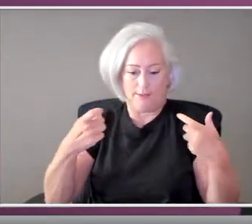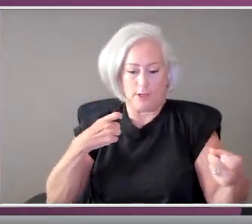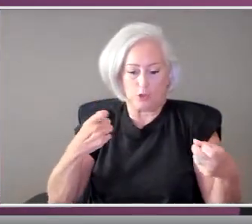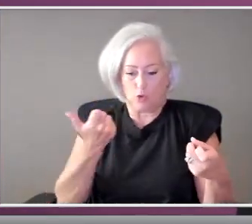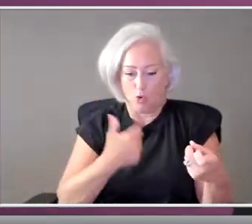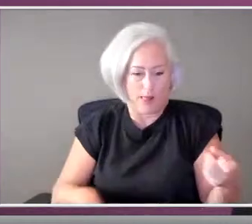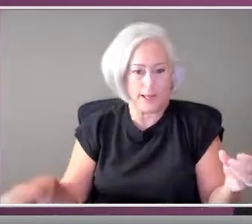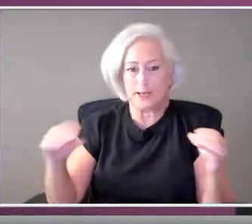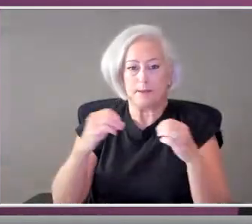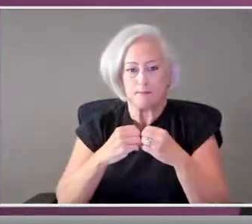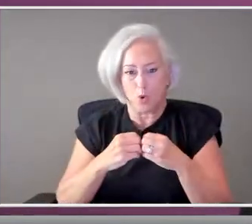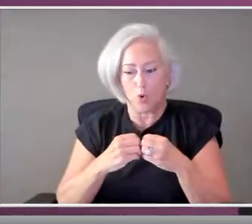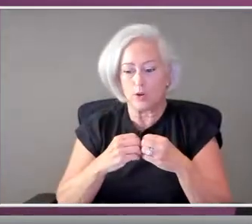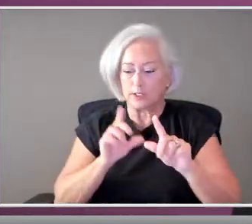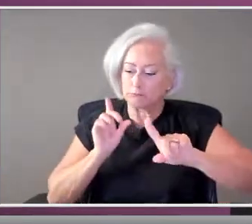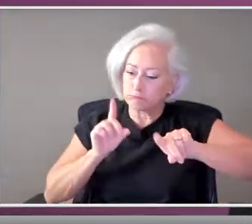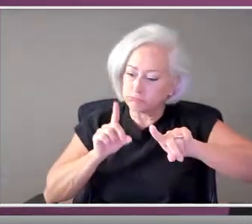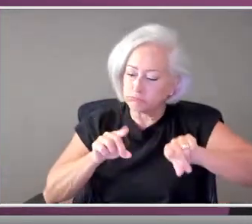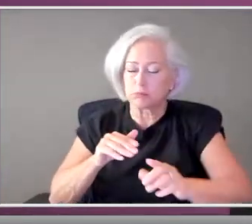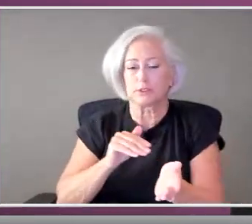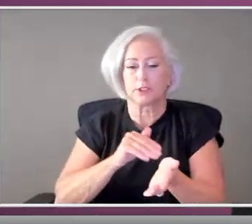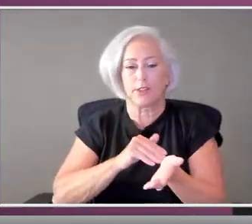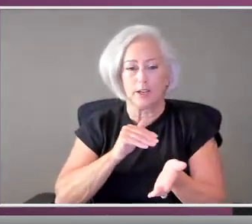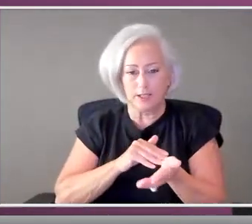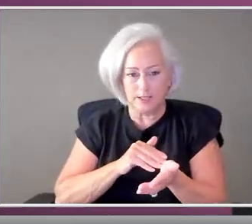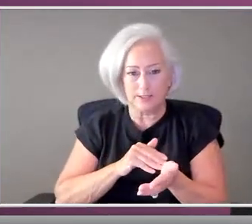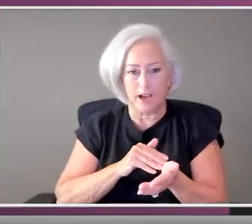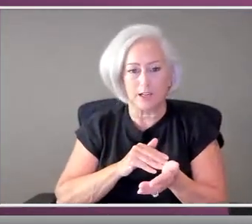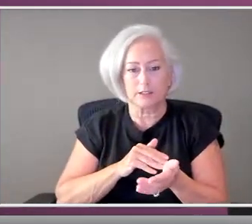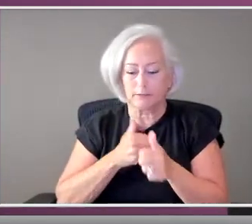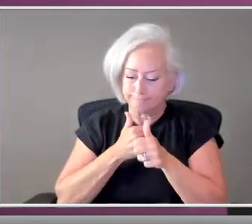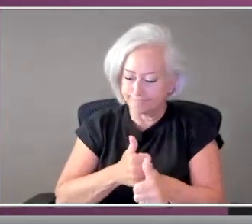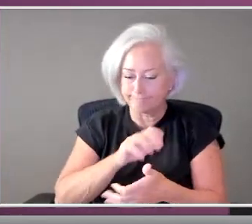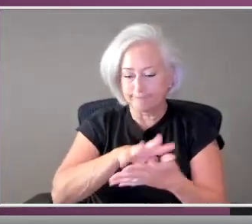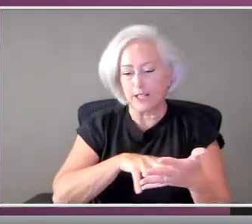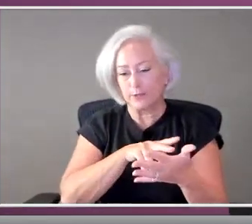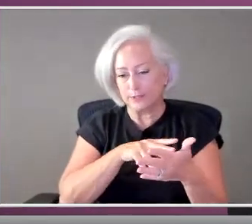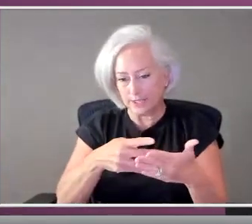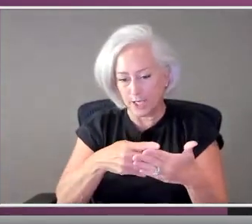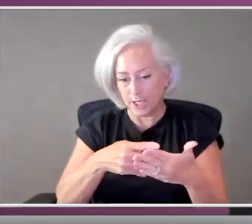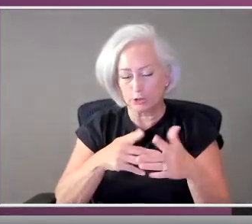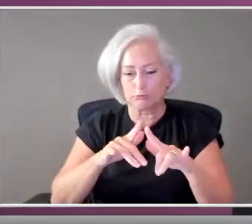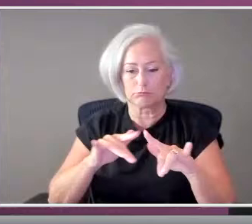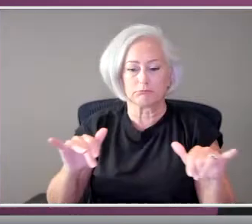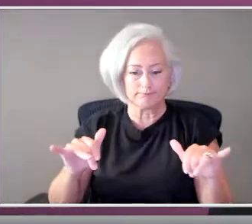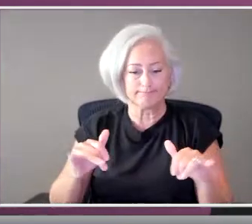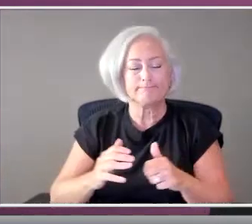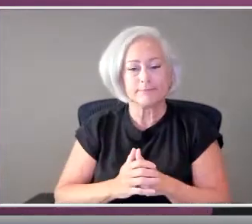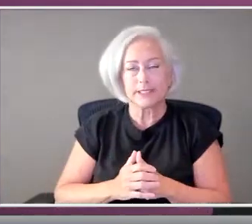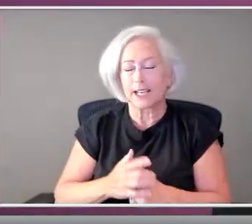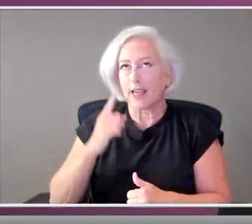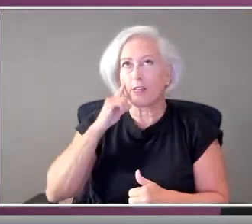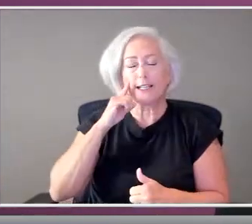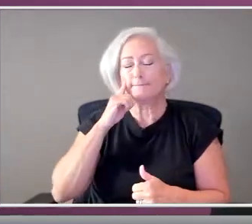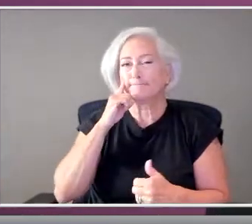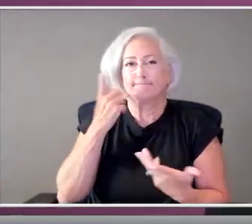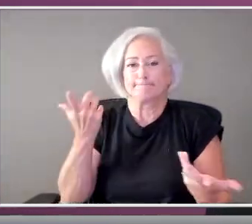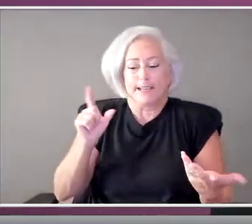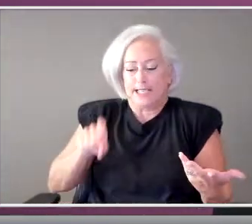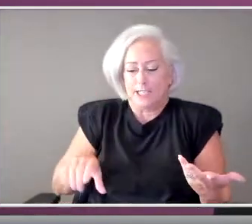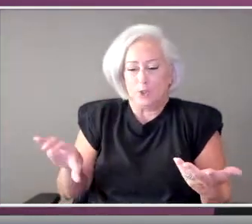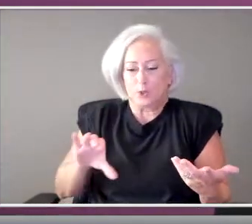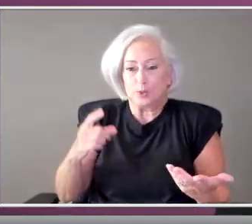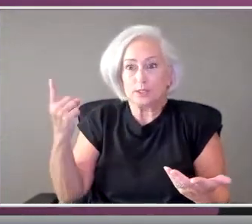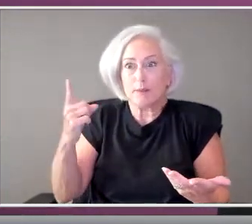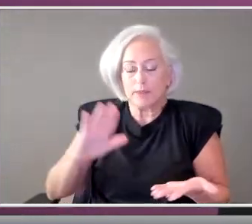doctor appointments, and I thought I've got to do something so that I can feel stronger.